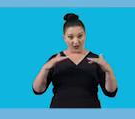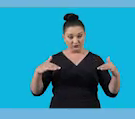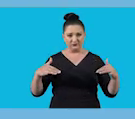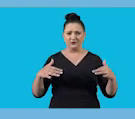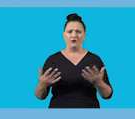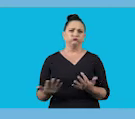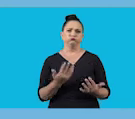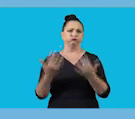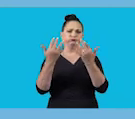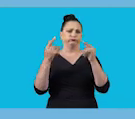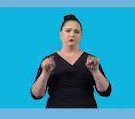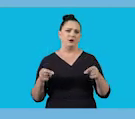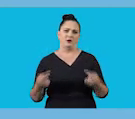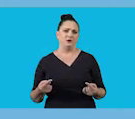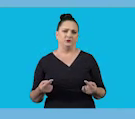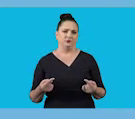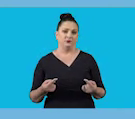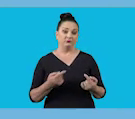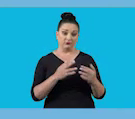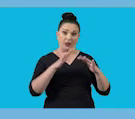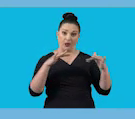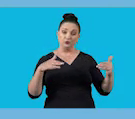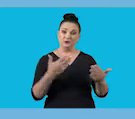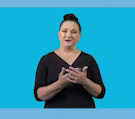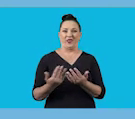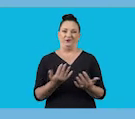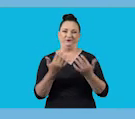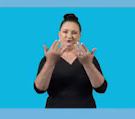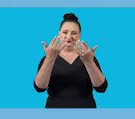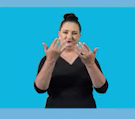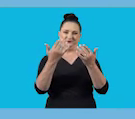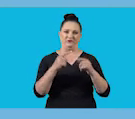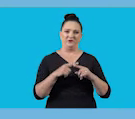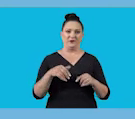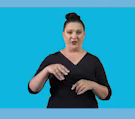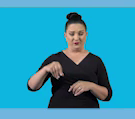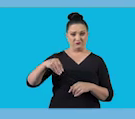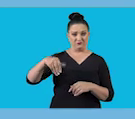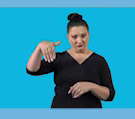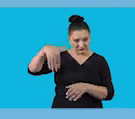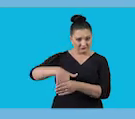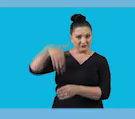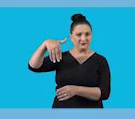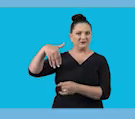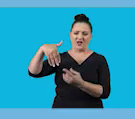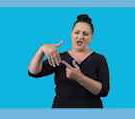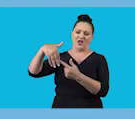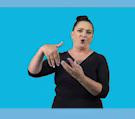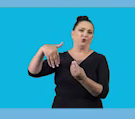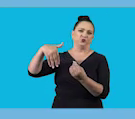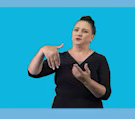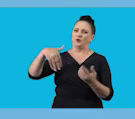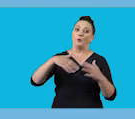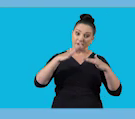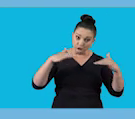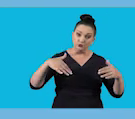not evaporate, but liquids evaporate. Powders do not wet your fingers, but liquids